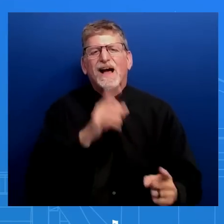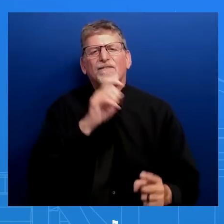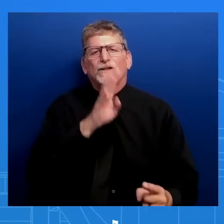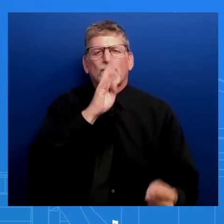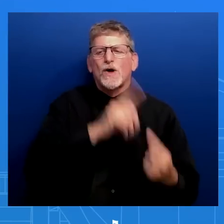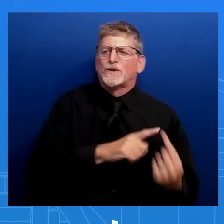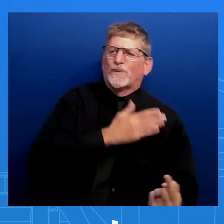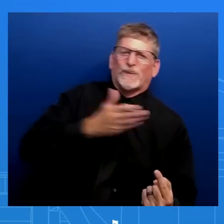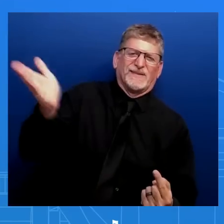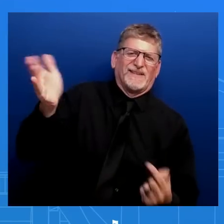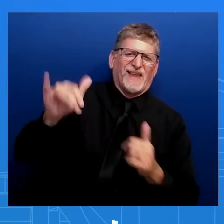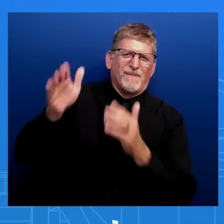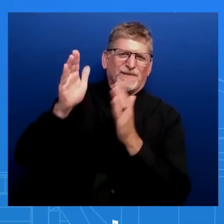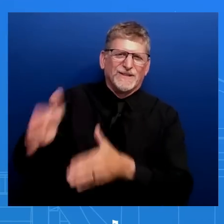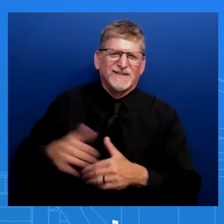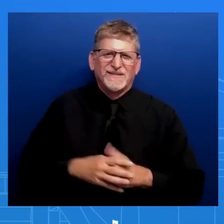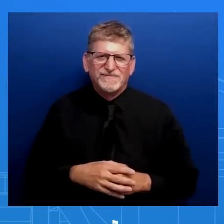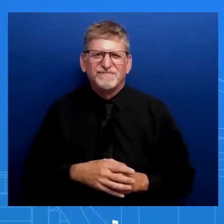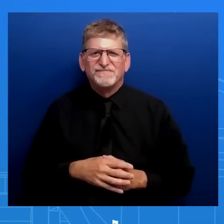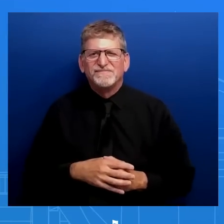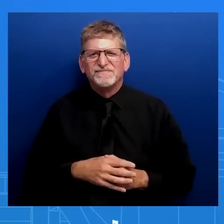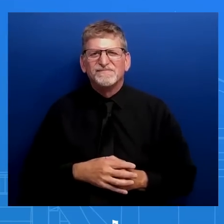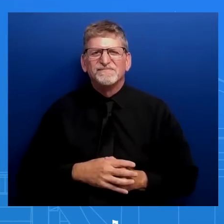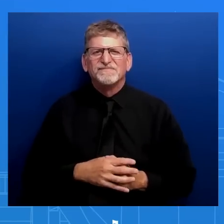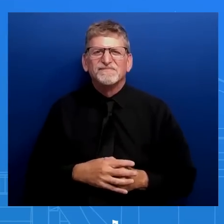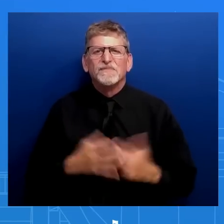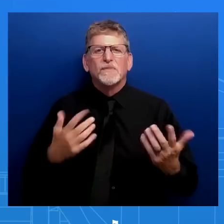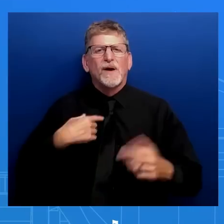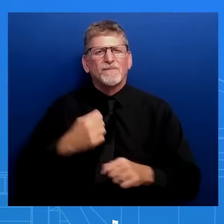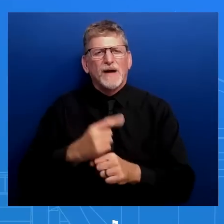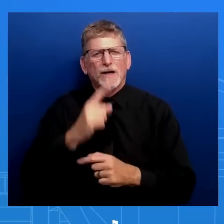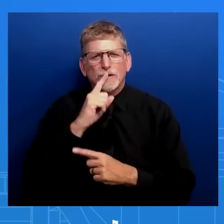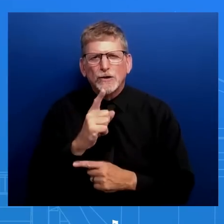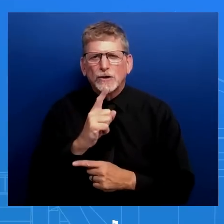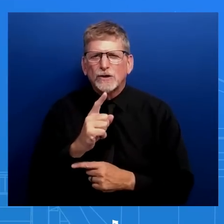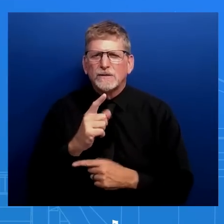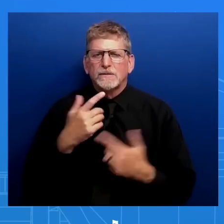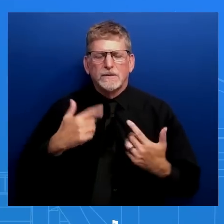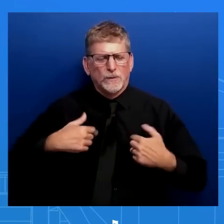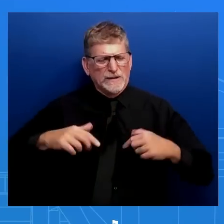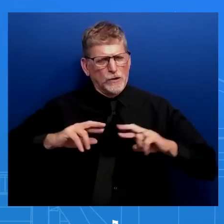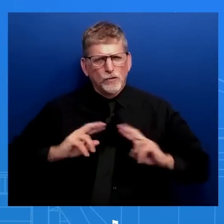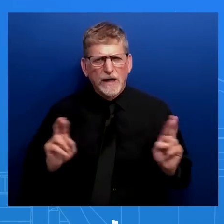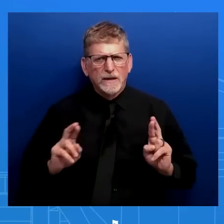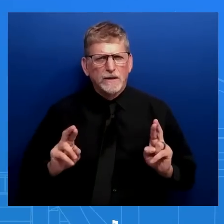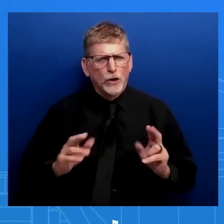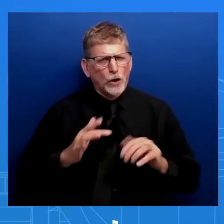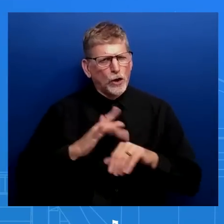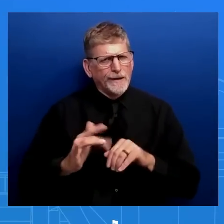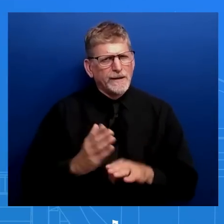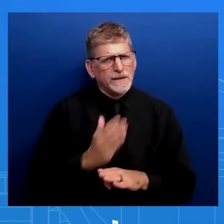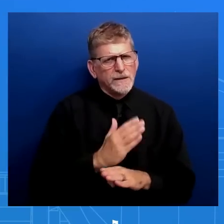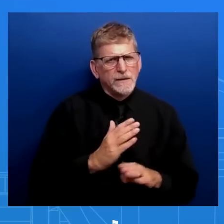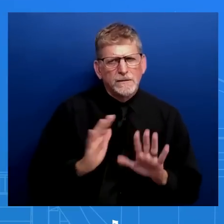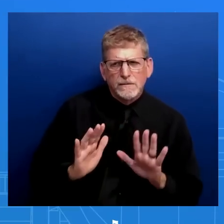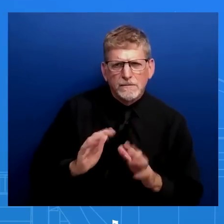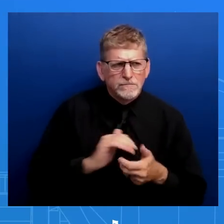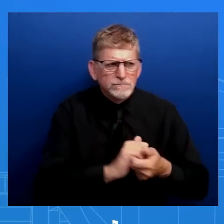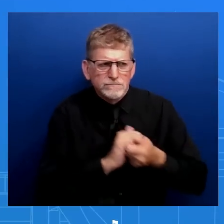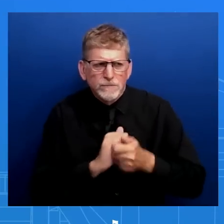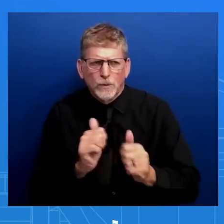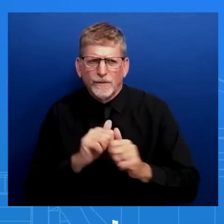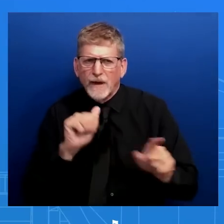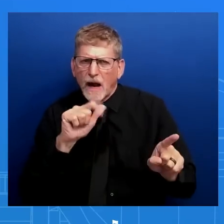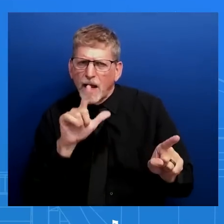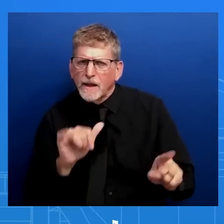is we made sure that we lashed up early and have stayed lashed up with our allies and partners to make sure we all have the same kind of perspective on this and we're approaching it from the